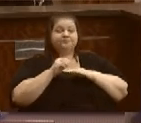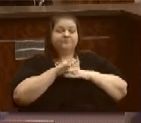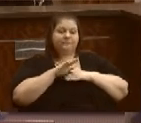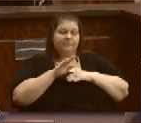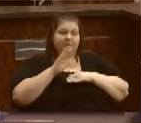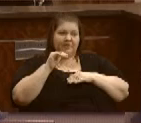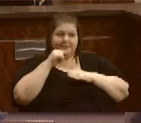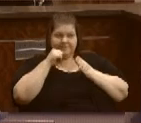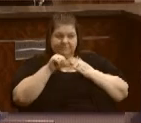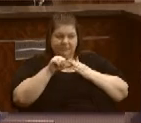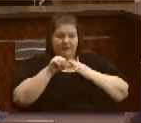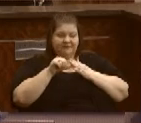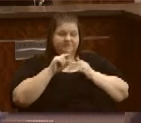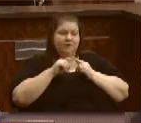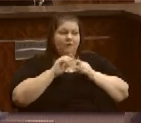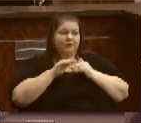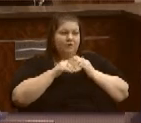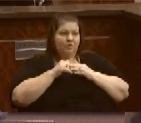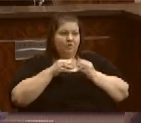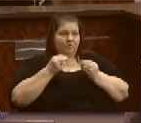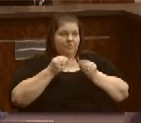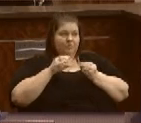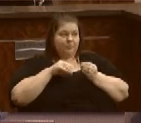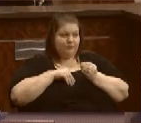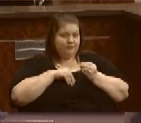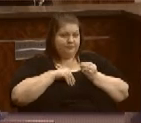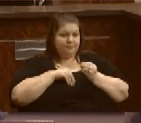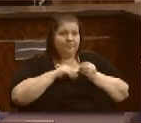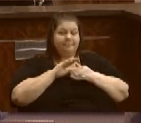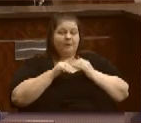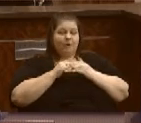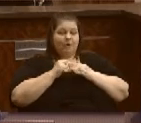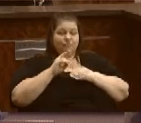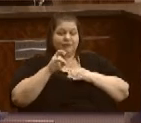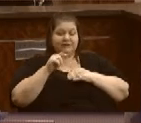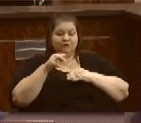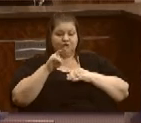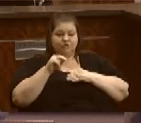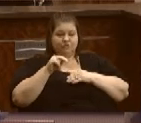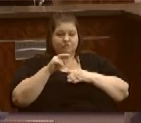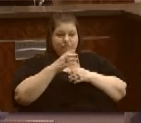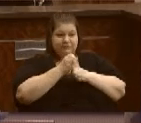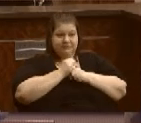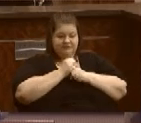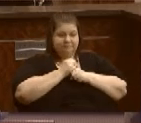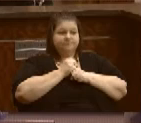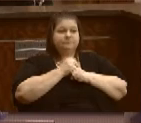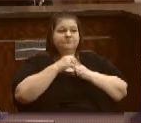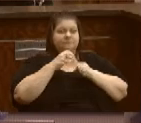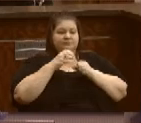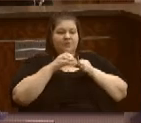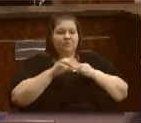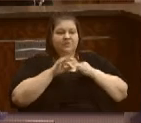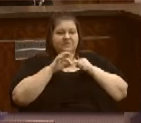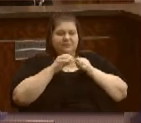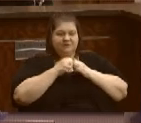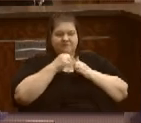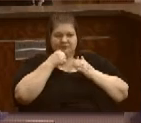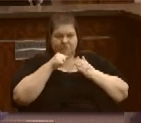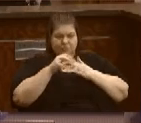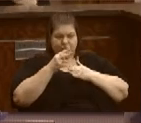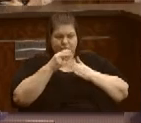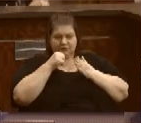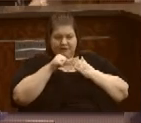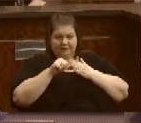mail to all contiguous property owners. All returns receipt were received with the exception of two letters, which has been made a part